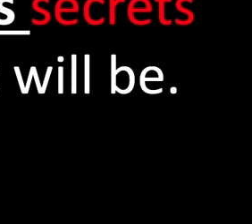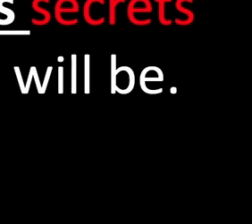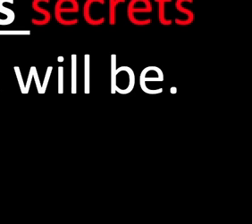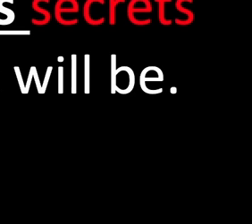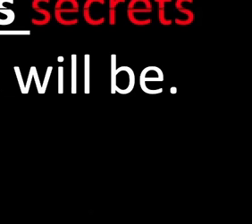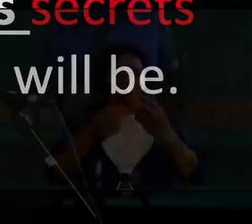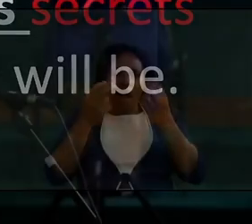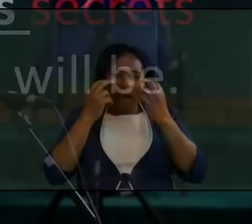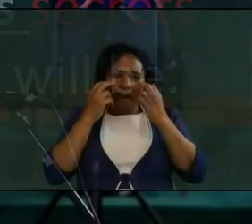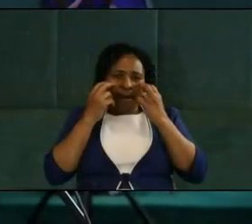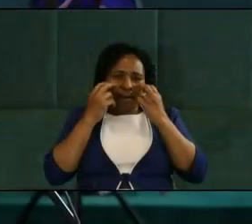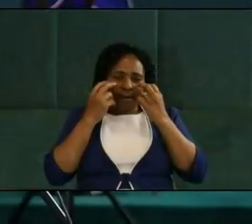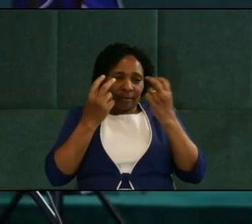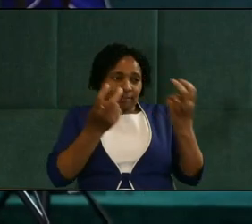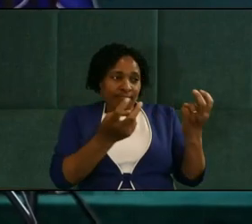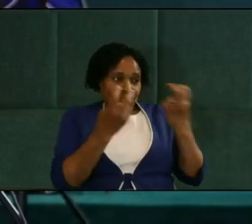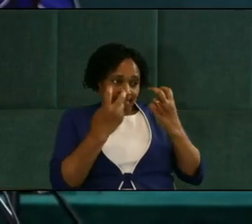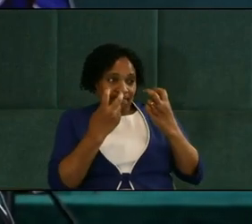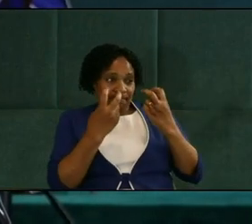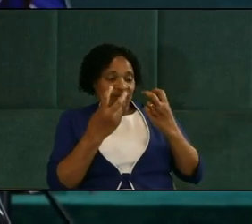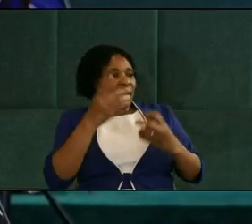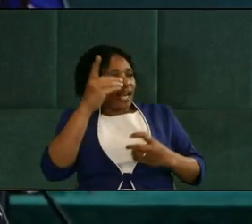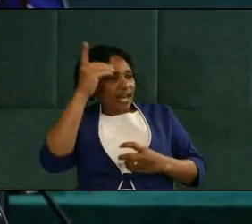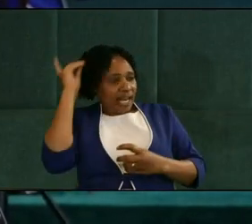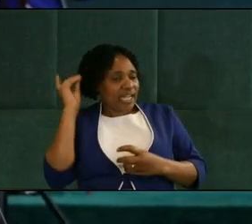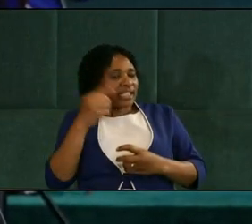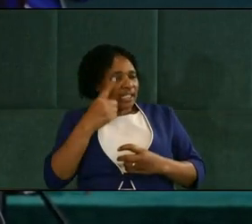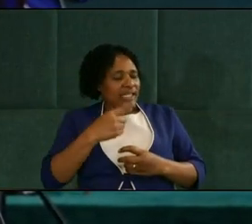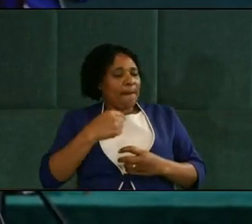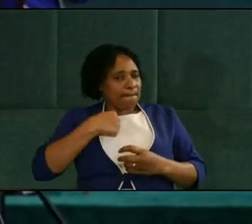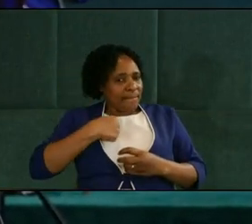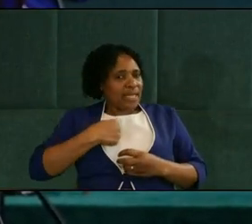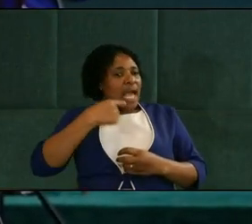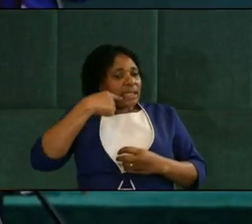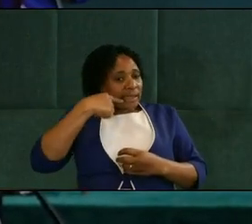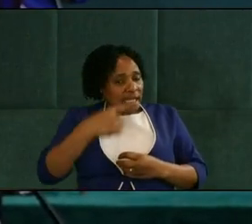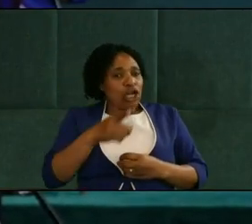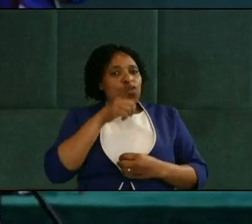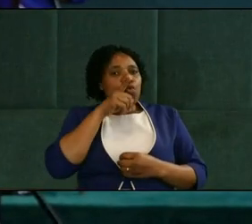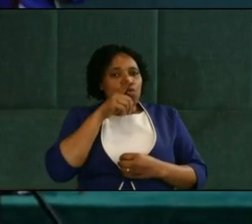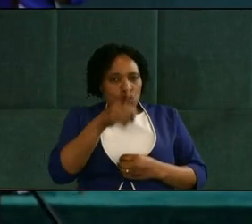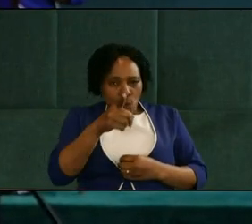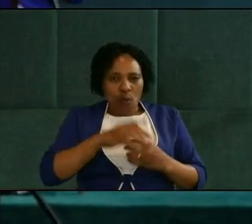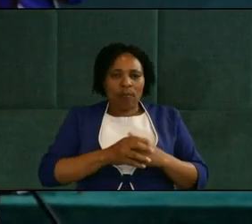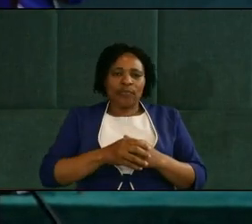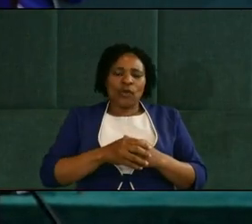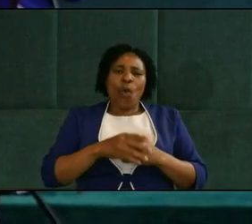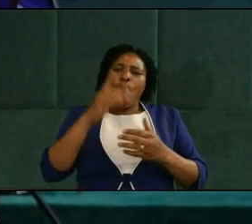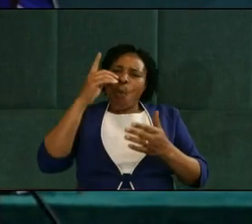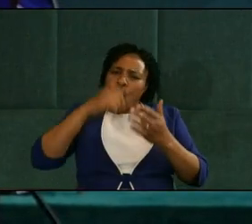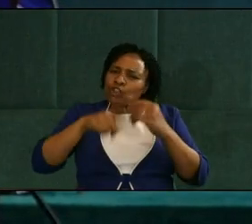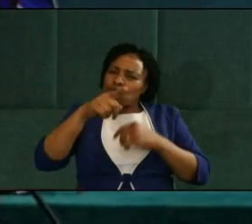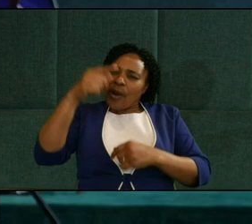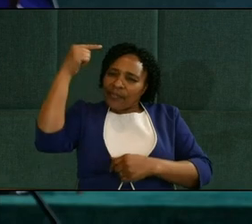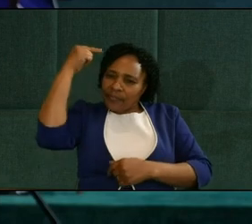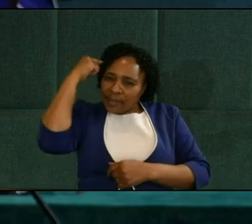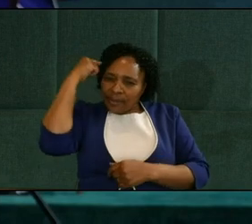All eyes on me. Daniel says, I am going to tell you what you were thinking